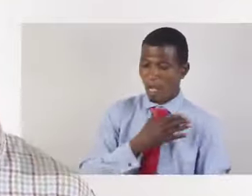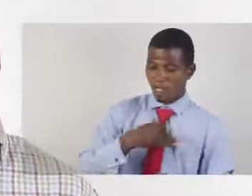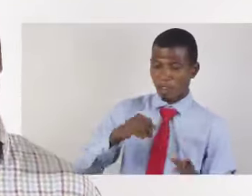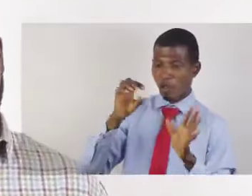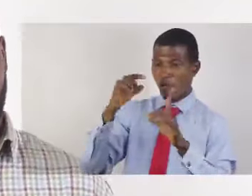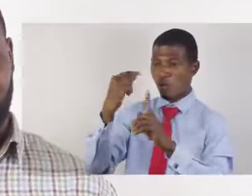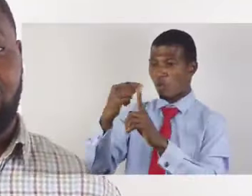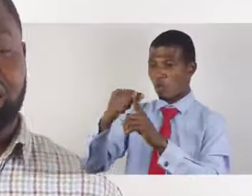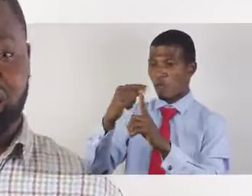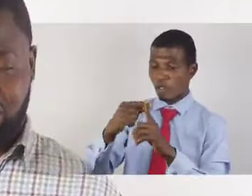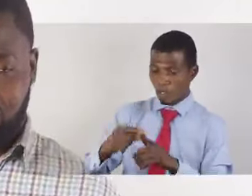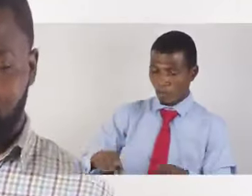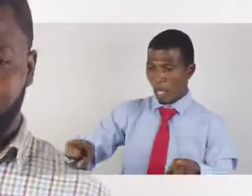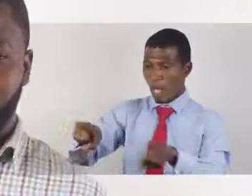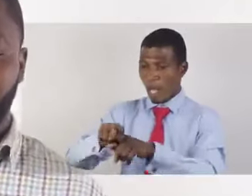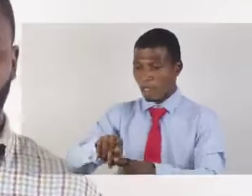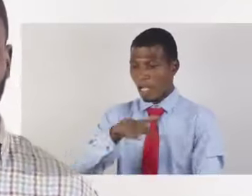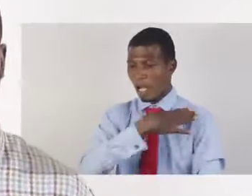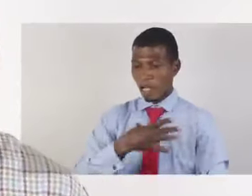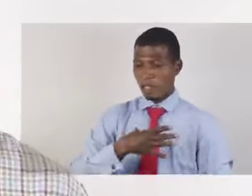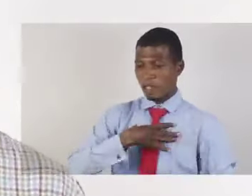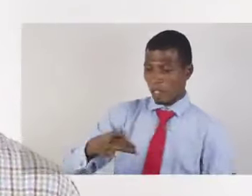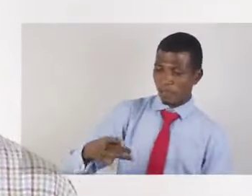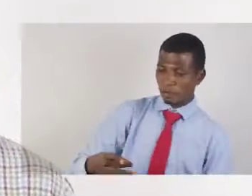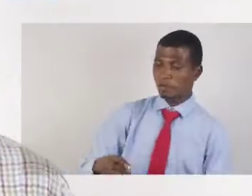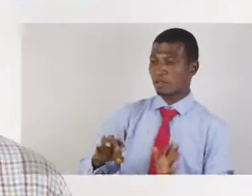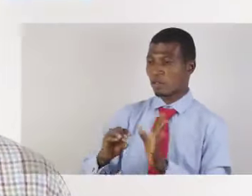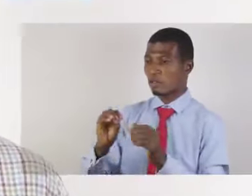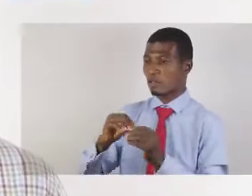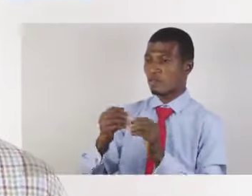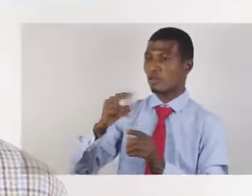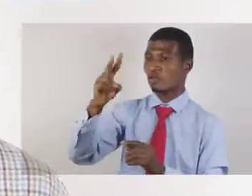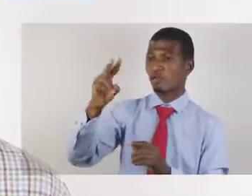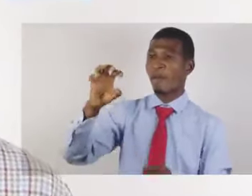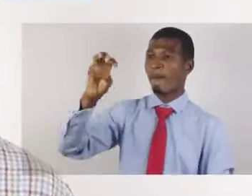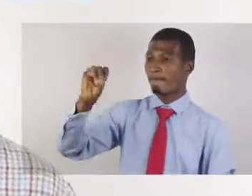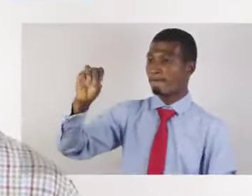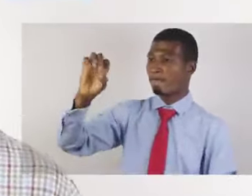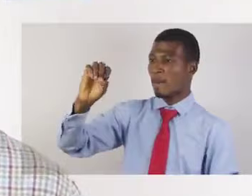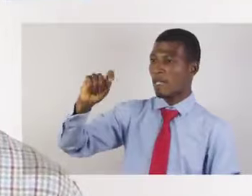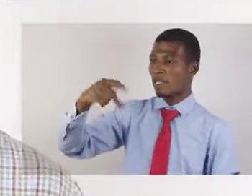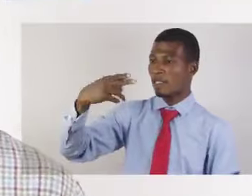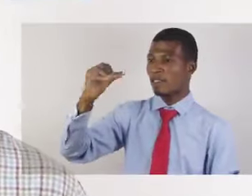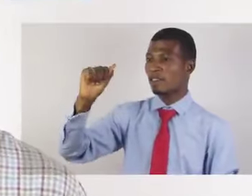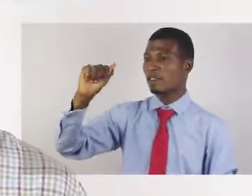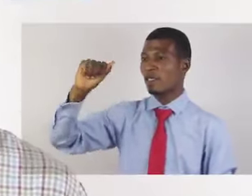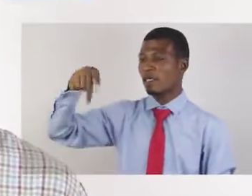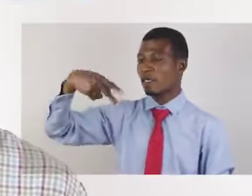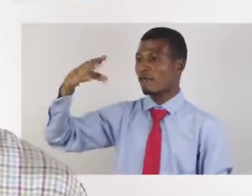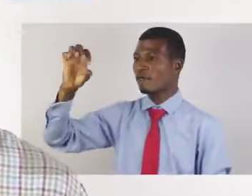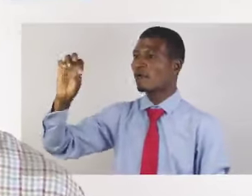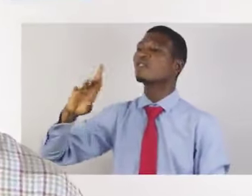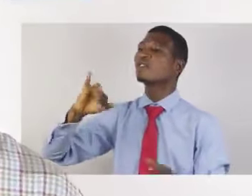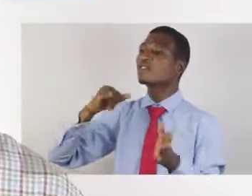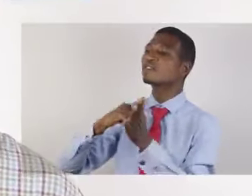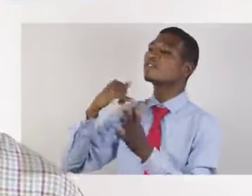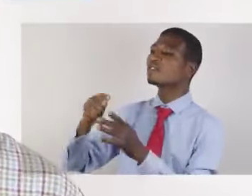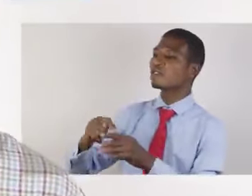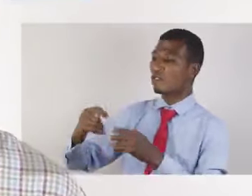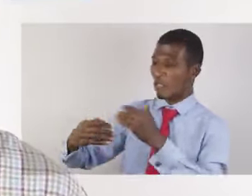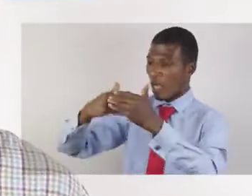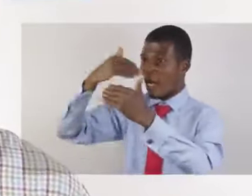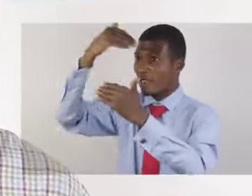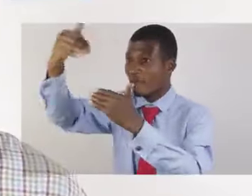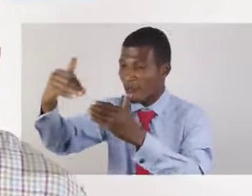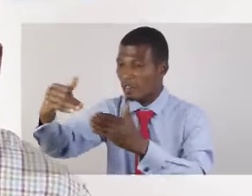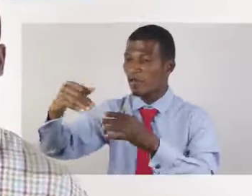as, like, and as, and as. Moving on to number 2, metaphor. A metaphor is an advanced form